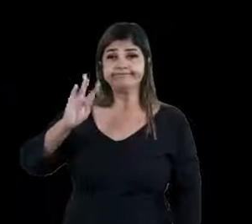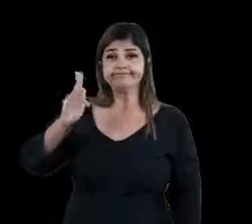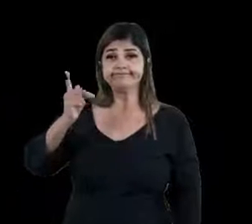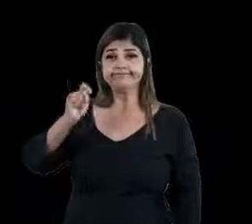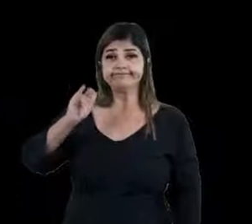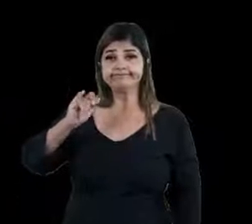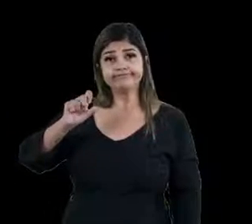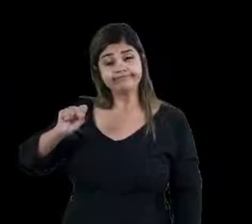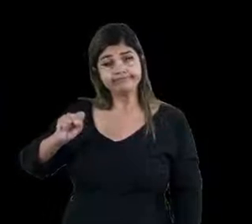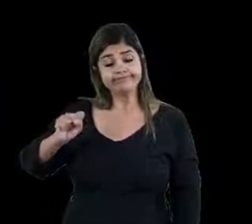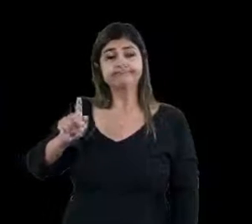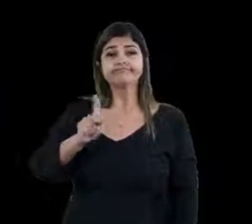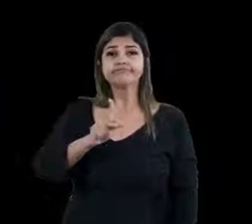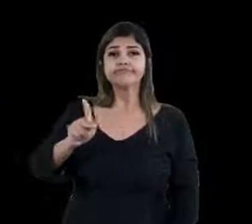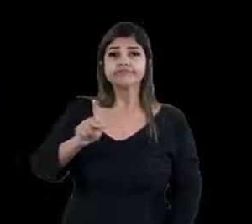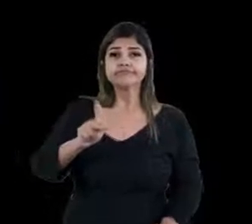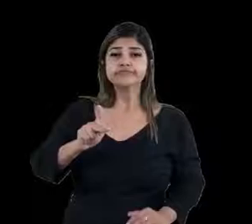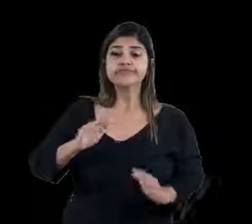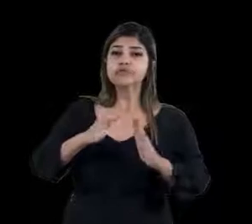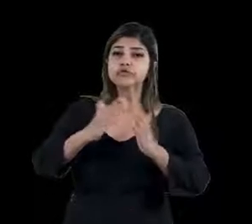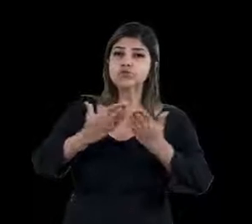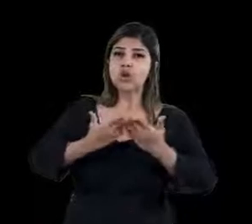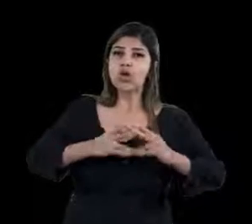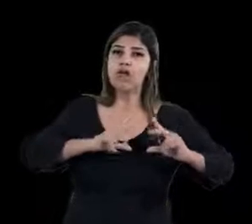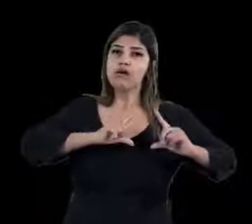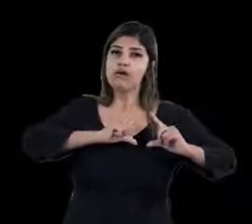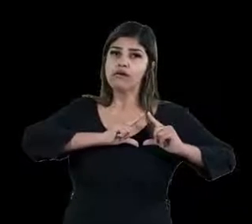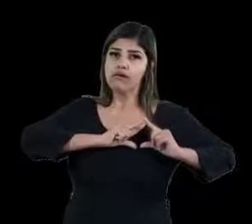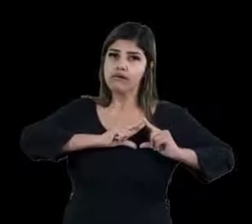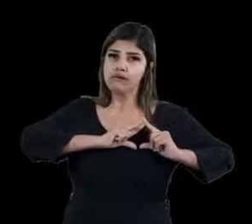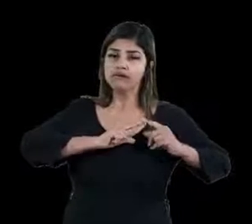Hello, I'm Thaís Moura Gregorio, a teacher at Ahimsa School.